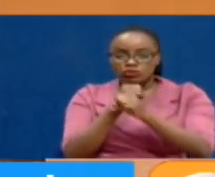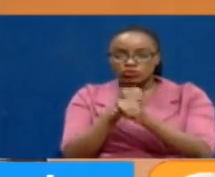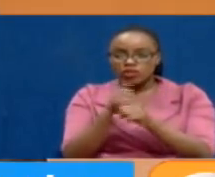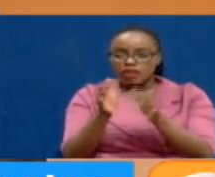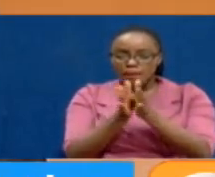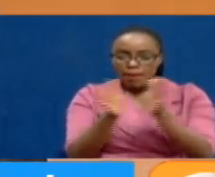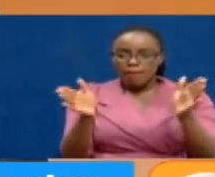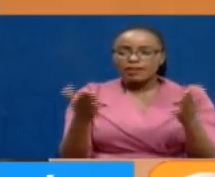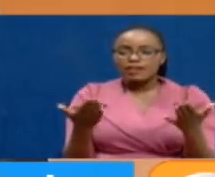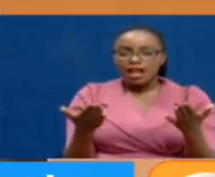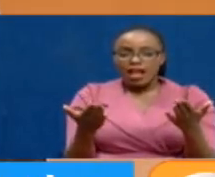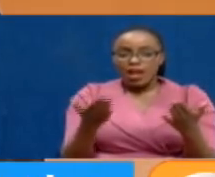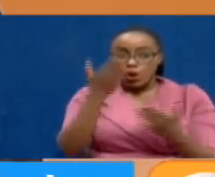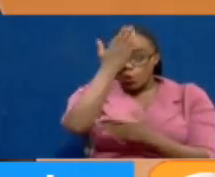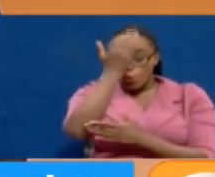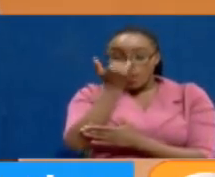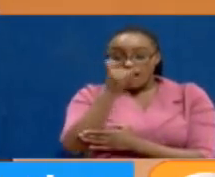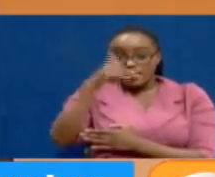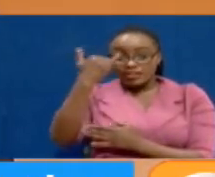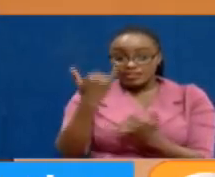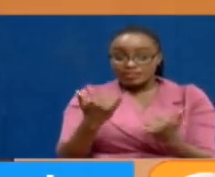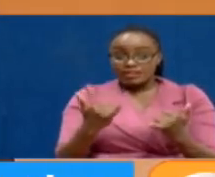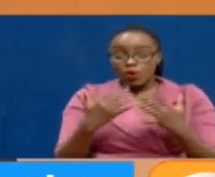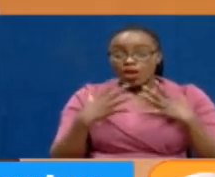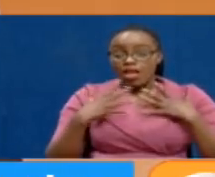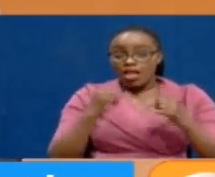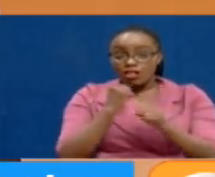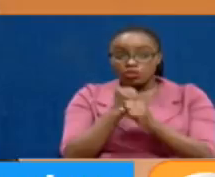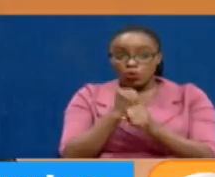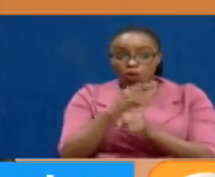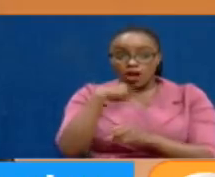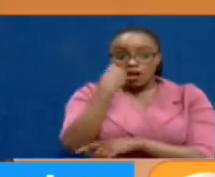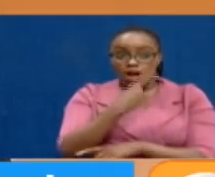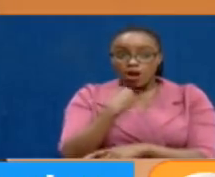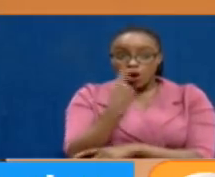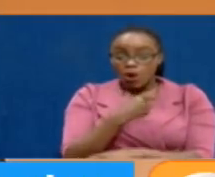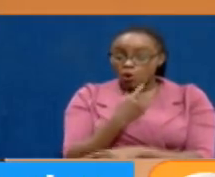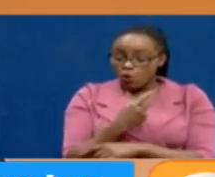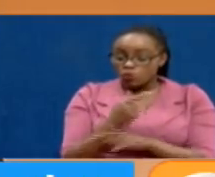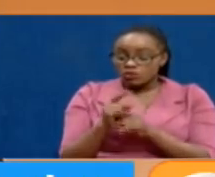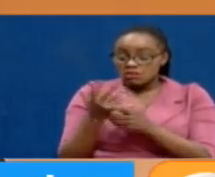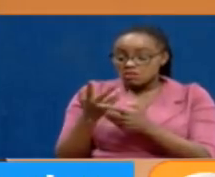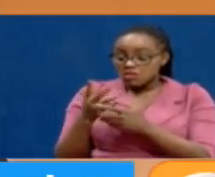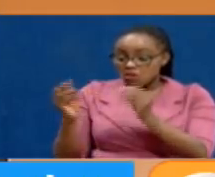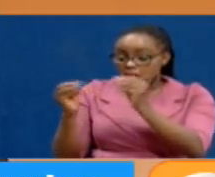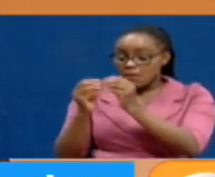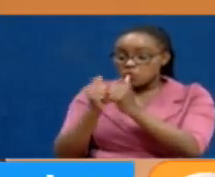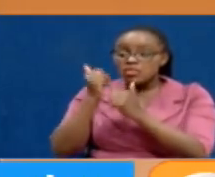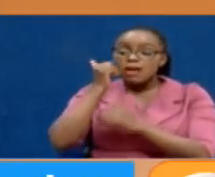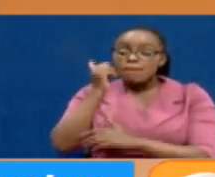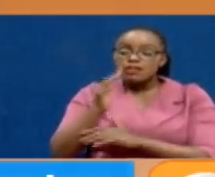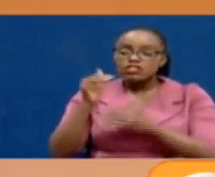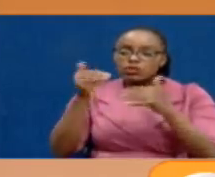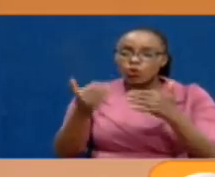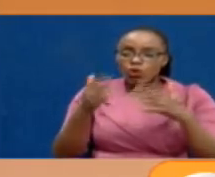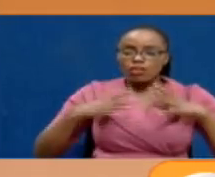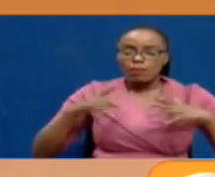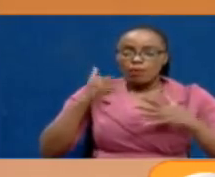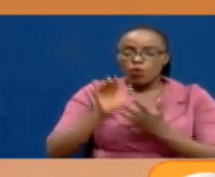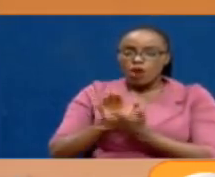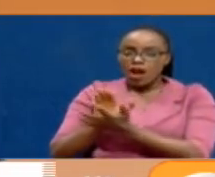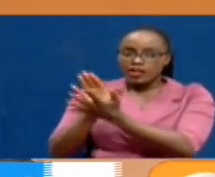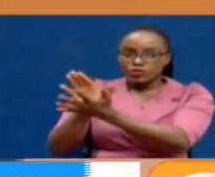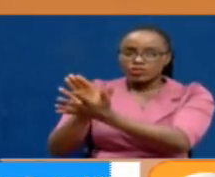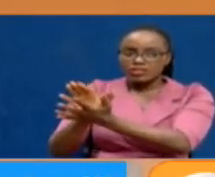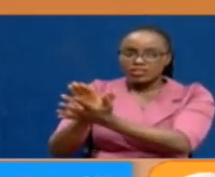public interest. Because right now, health workers, for example, who are going to get into contact with patients or with people who are